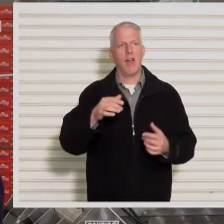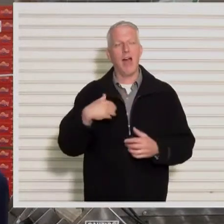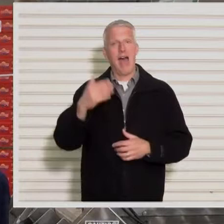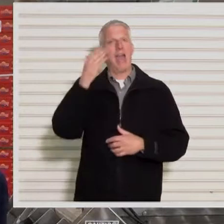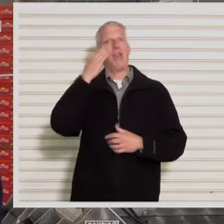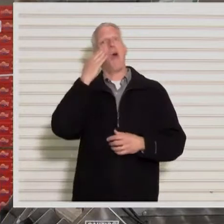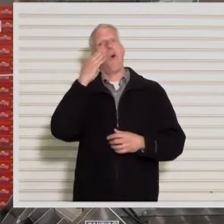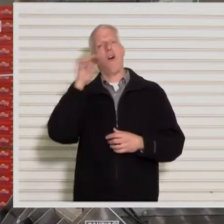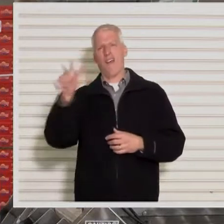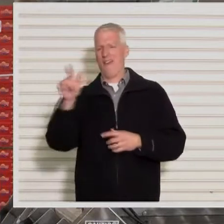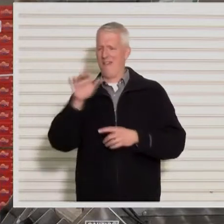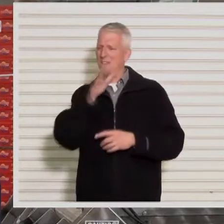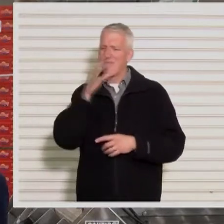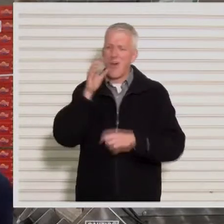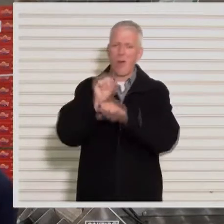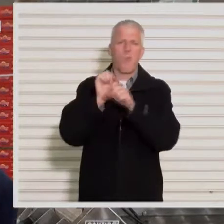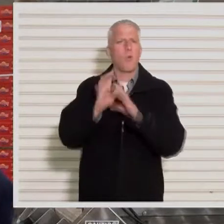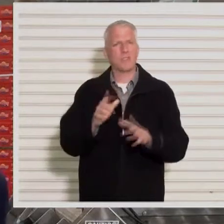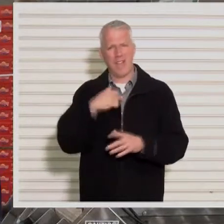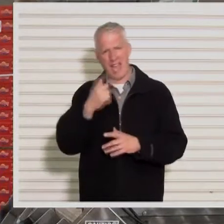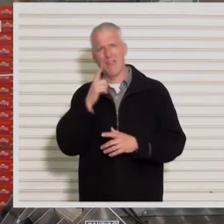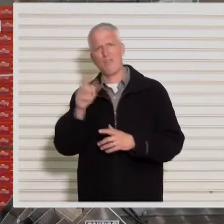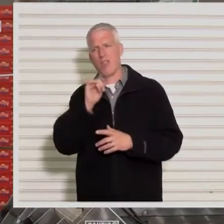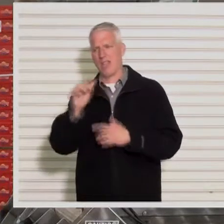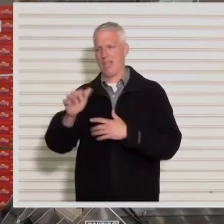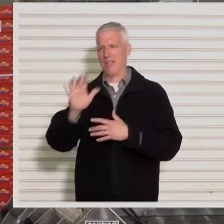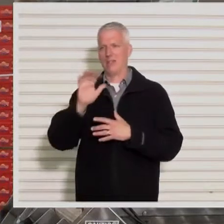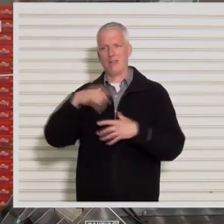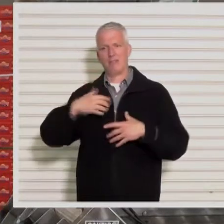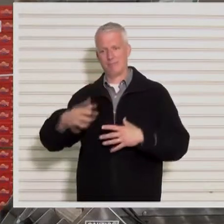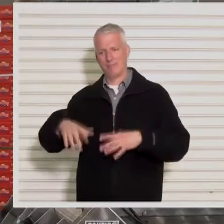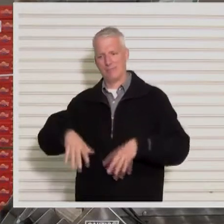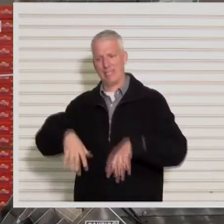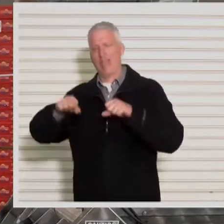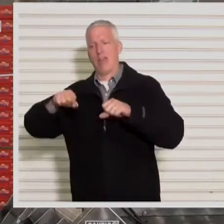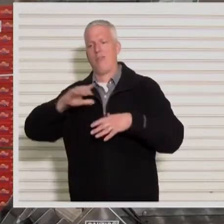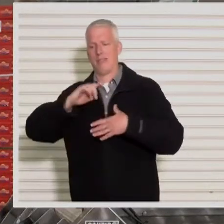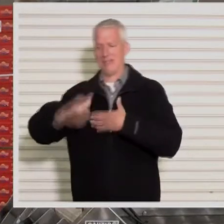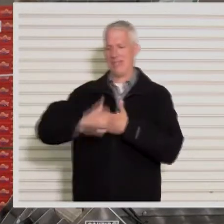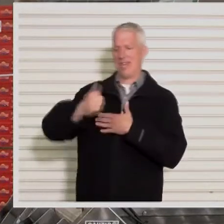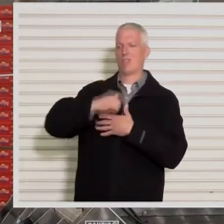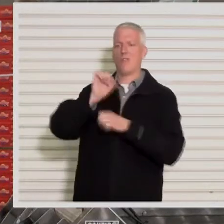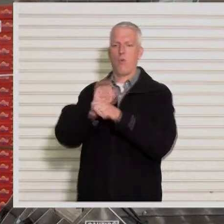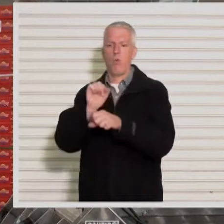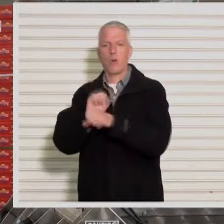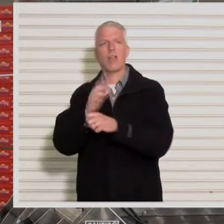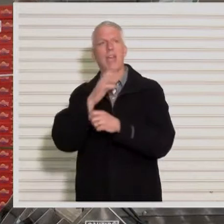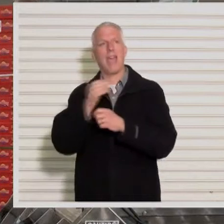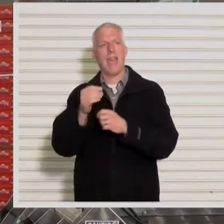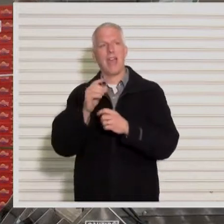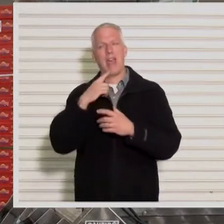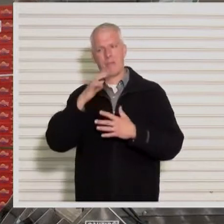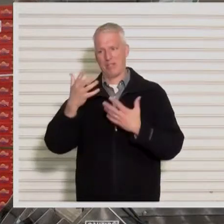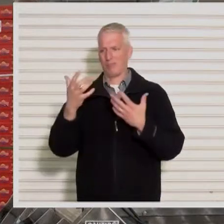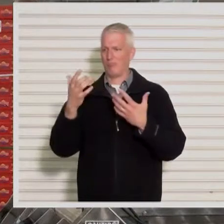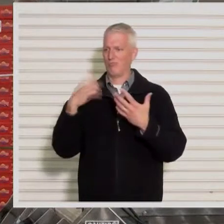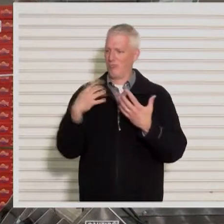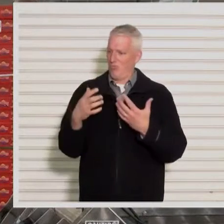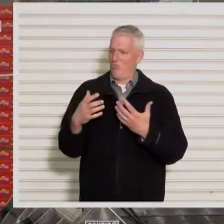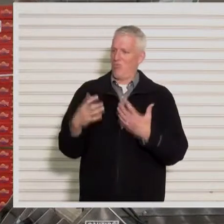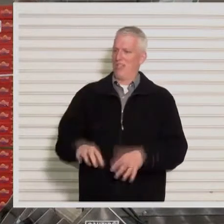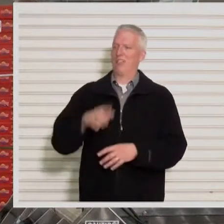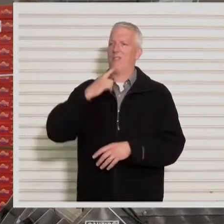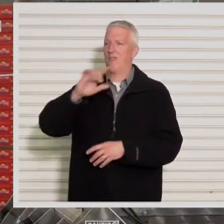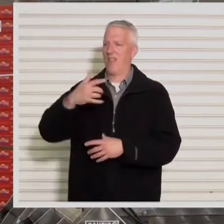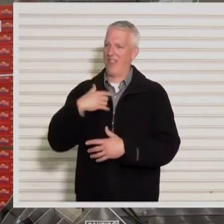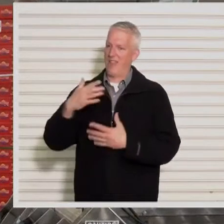risked their lives throughout this pandemic to put food on our tables, they have also been at high risk of getting, spreading, and dying from COVID.